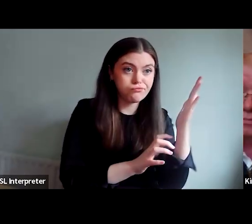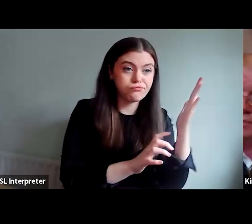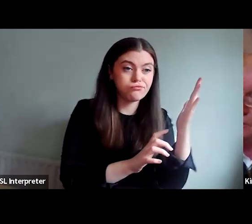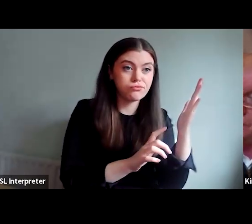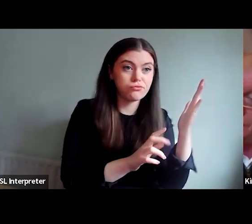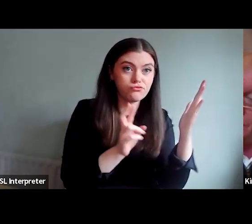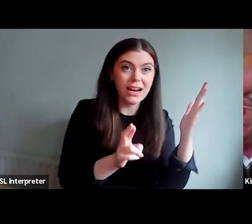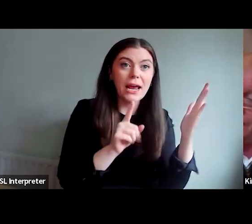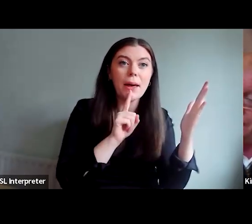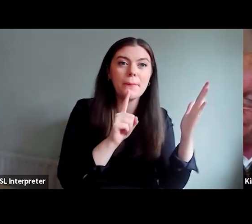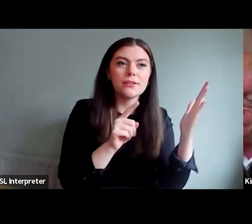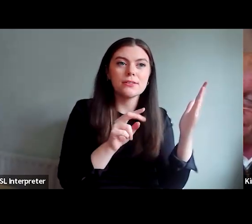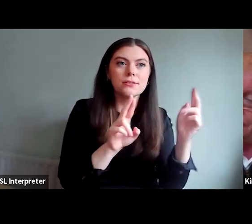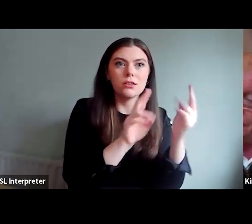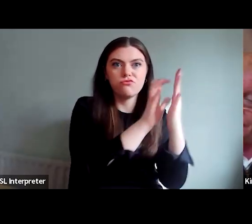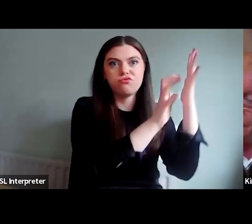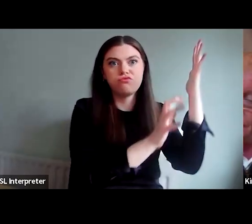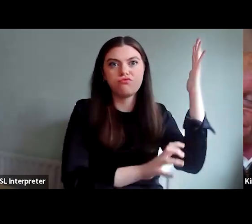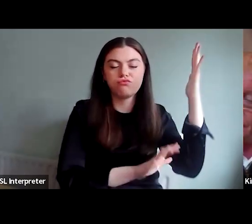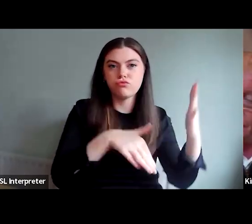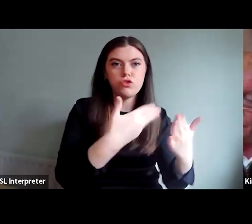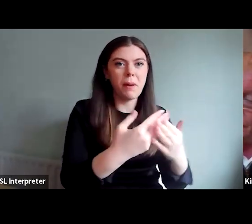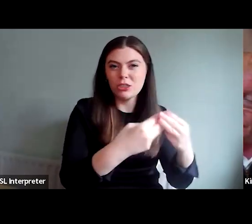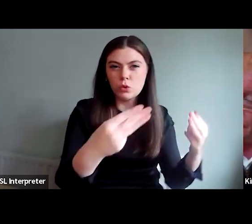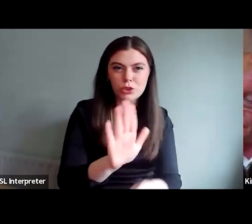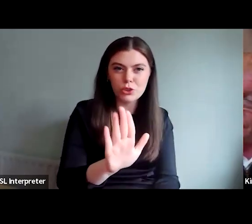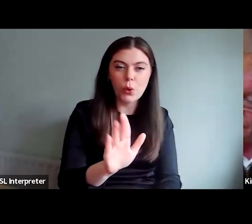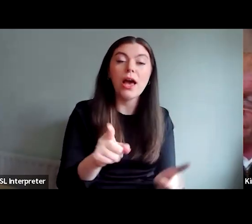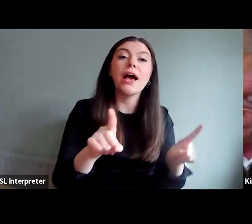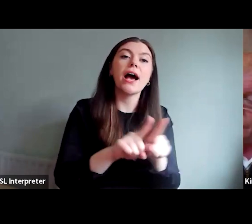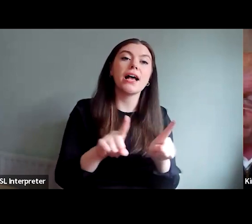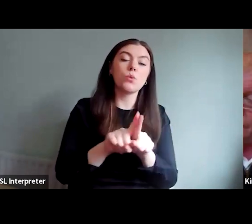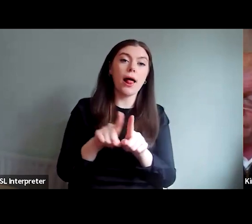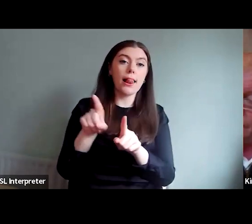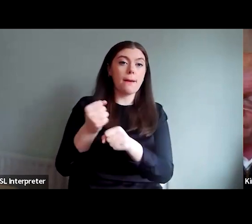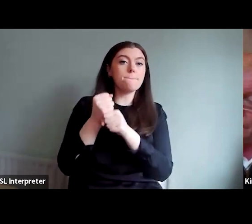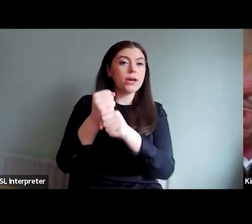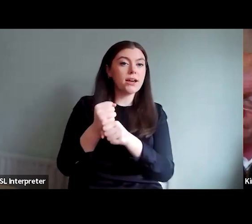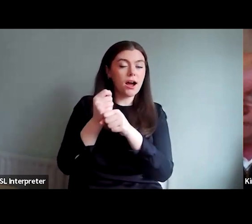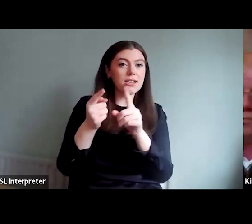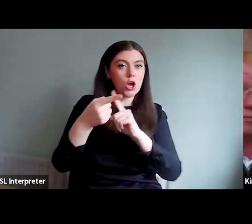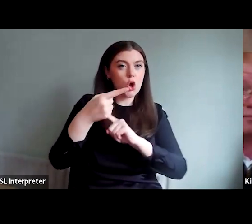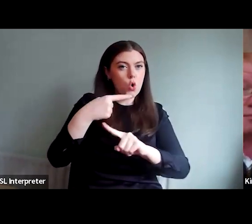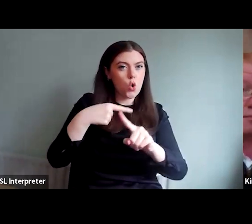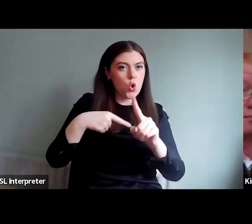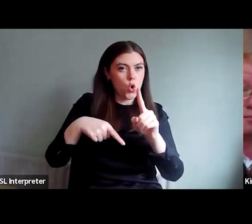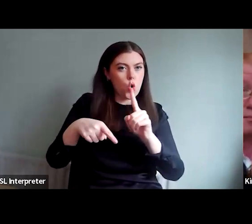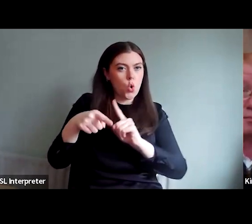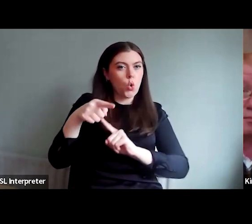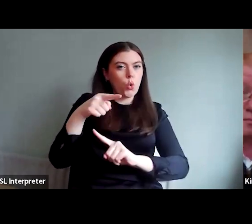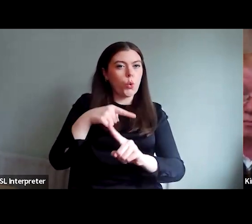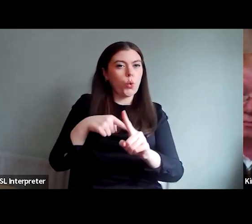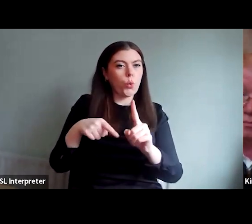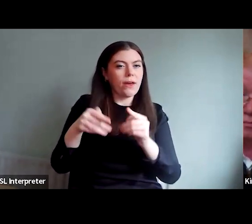longer set of demands. Also, we framed the boycott around the bombardment that was happening at the time. It